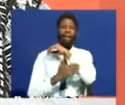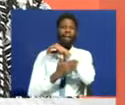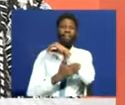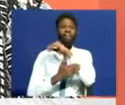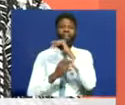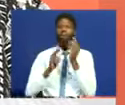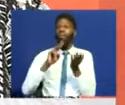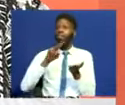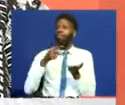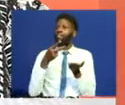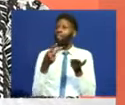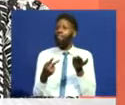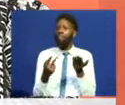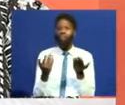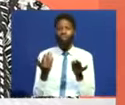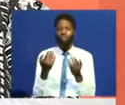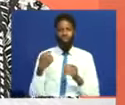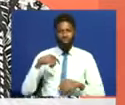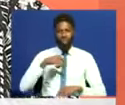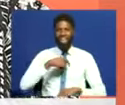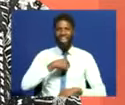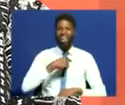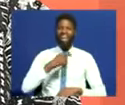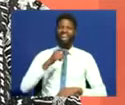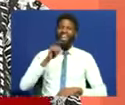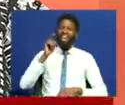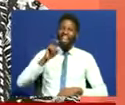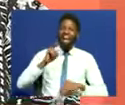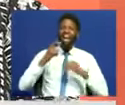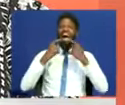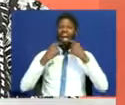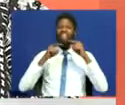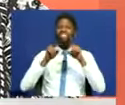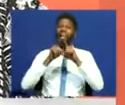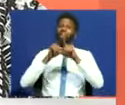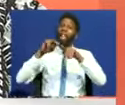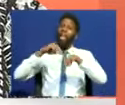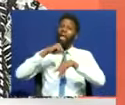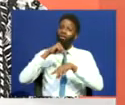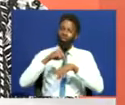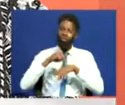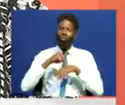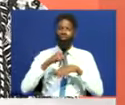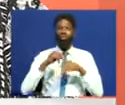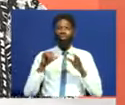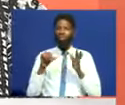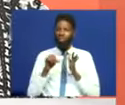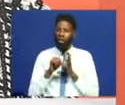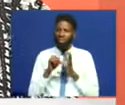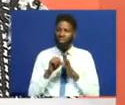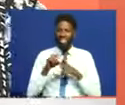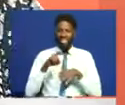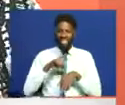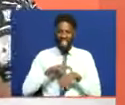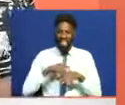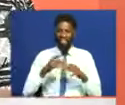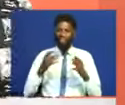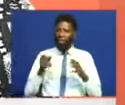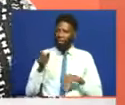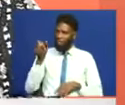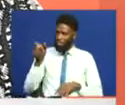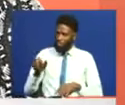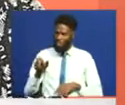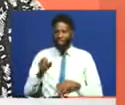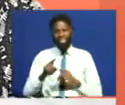We should be declaring this a national disaster, because when a nation of people starts killing the other part,